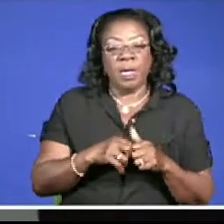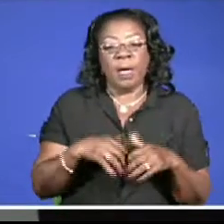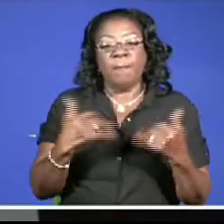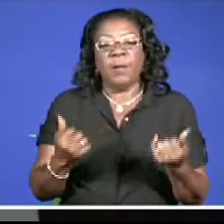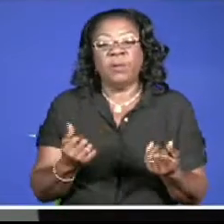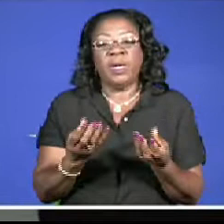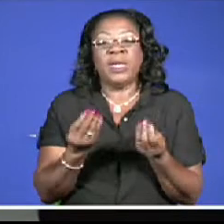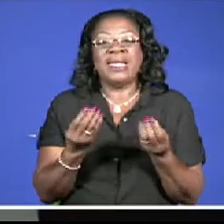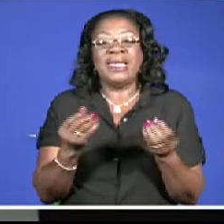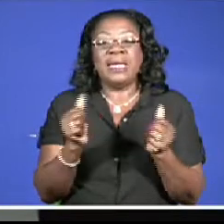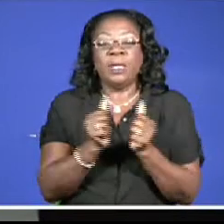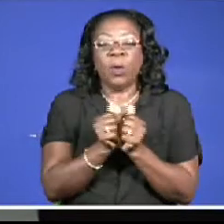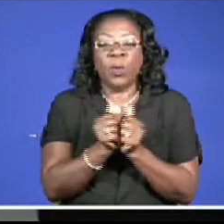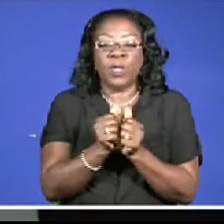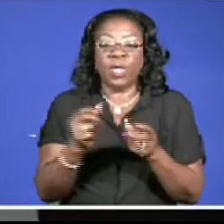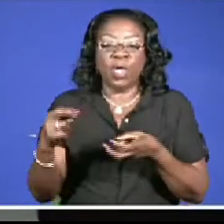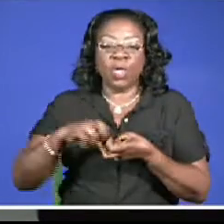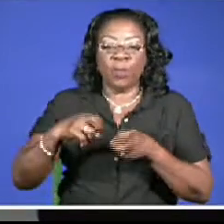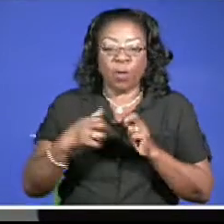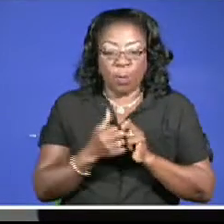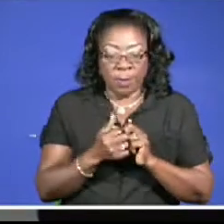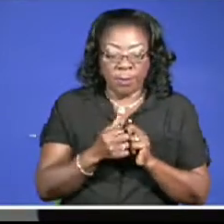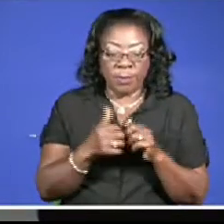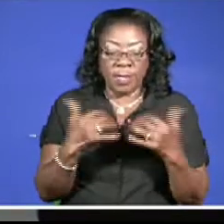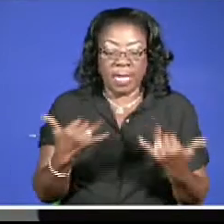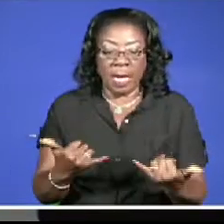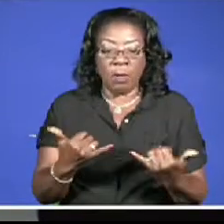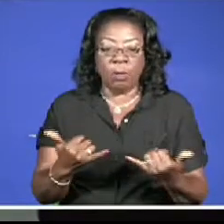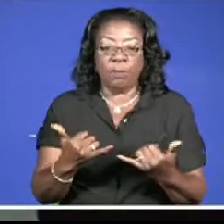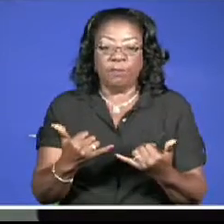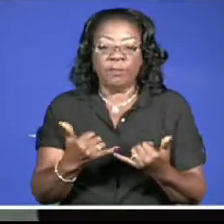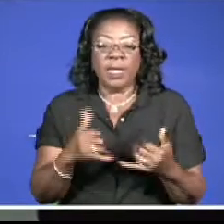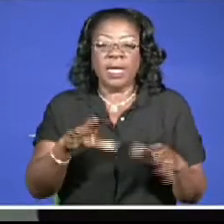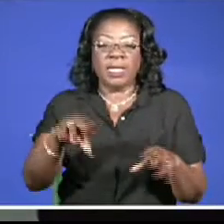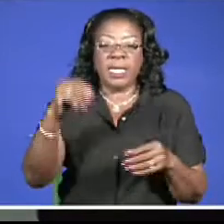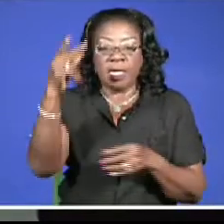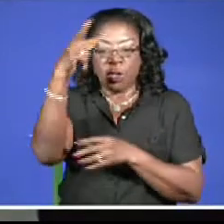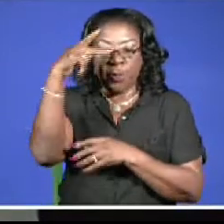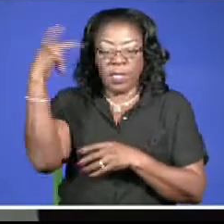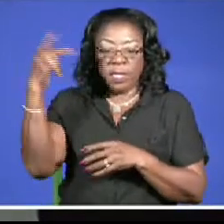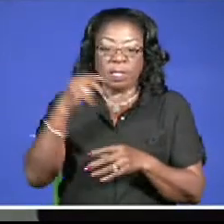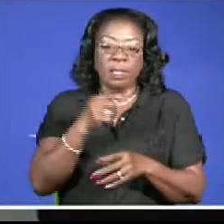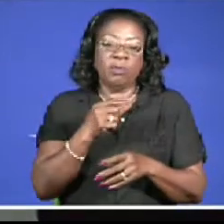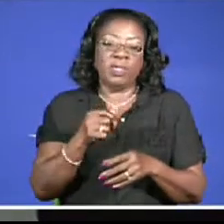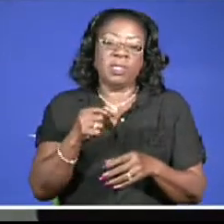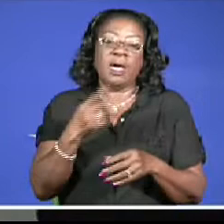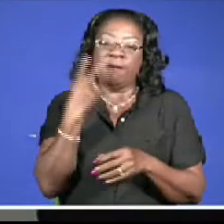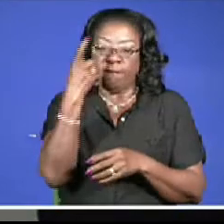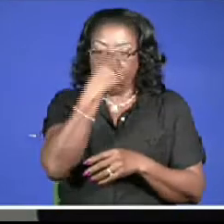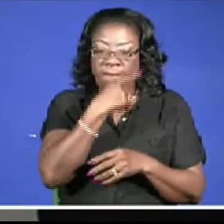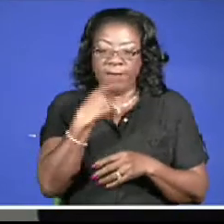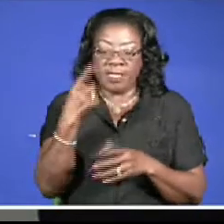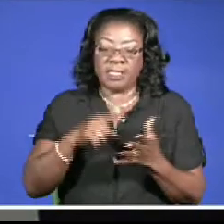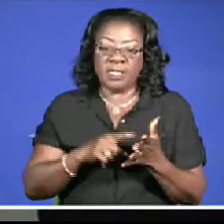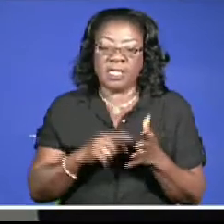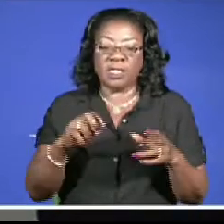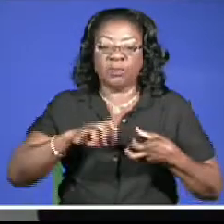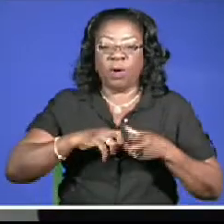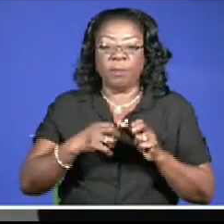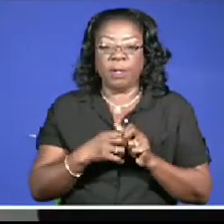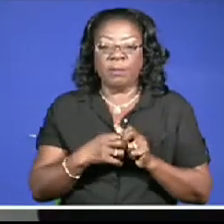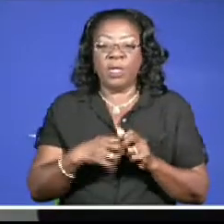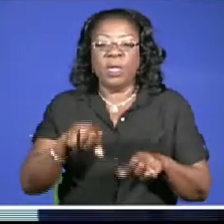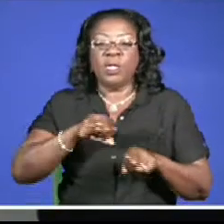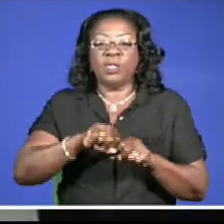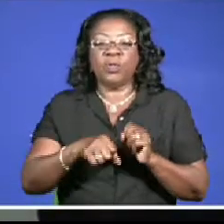these obligations. And so we decided and to take the political risk and fix this problem so that by the